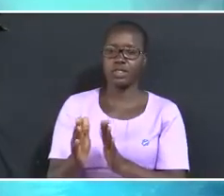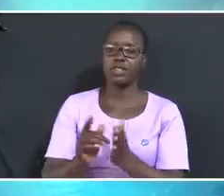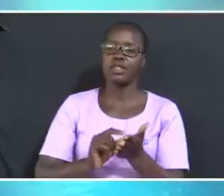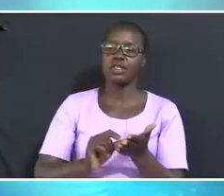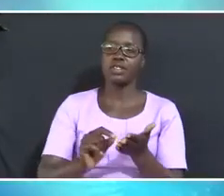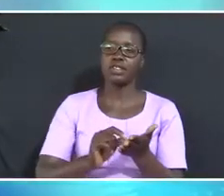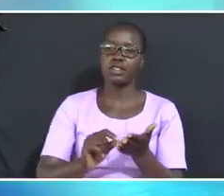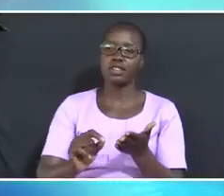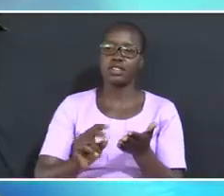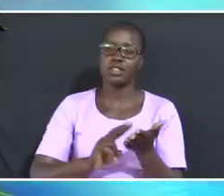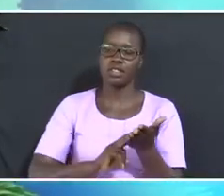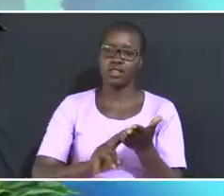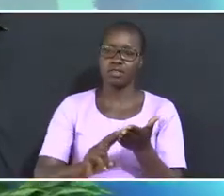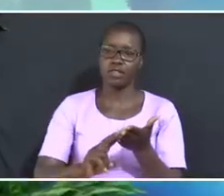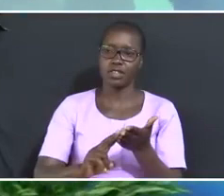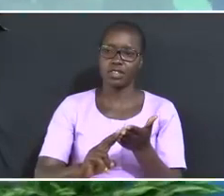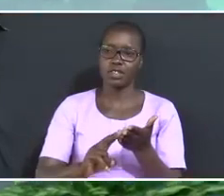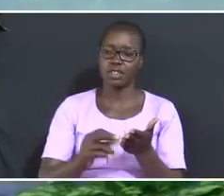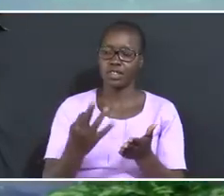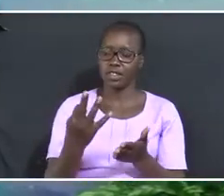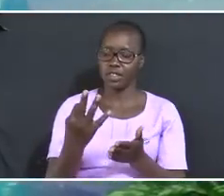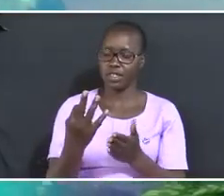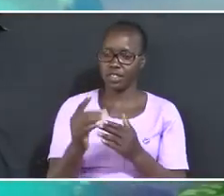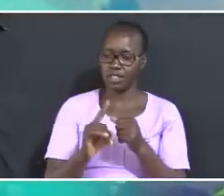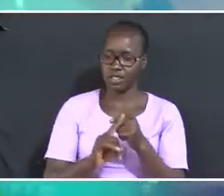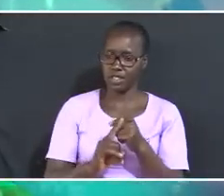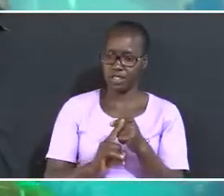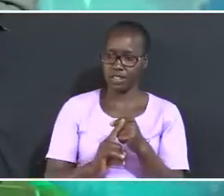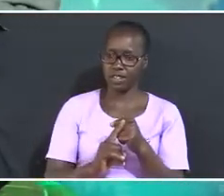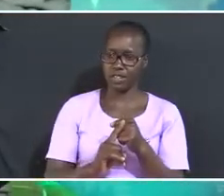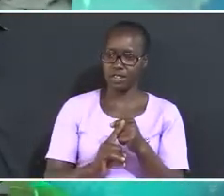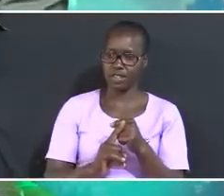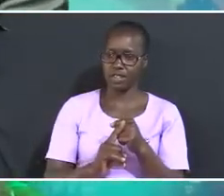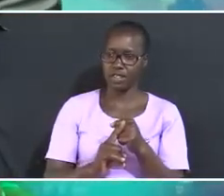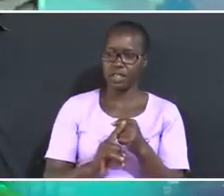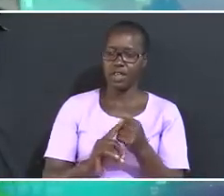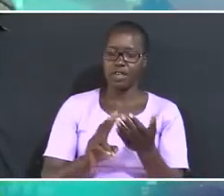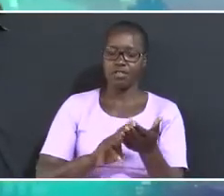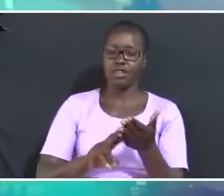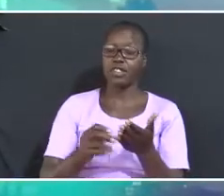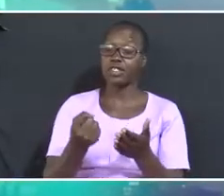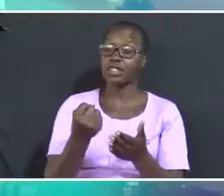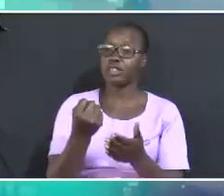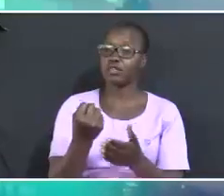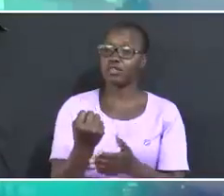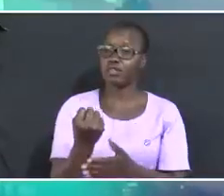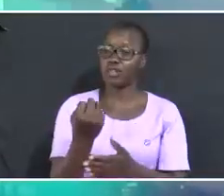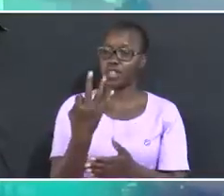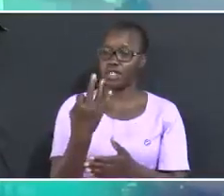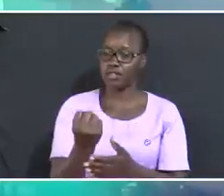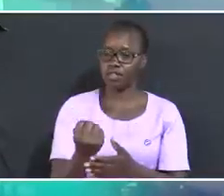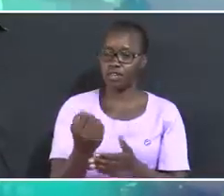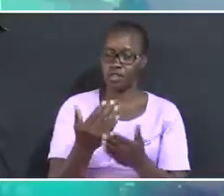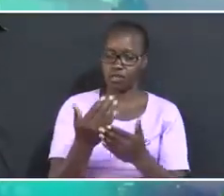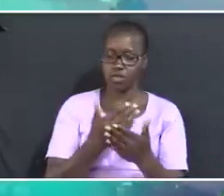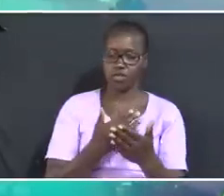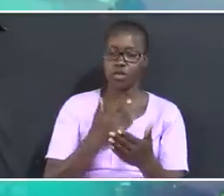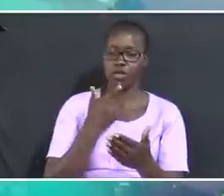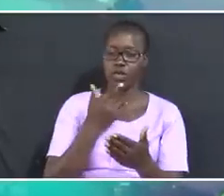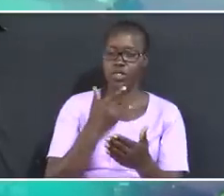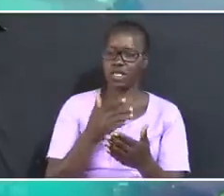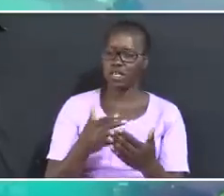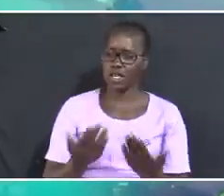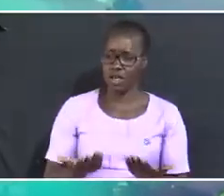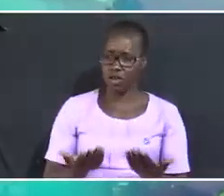written in verse 35, 36. But let me read verse 35 before we say